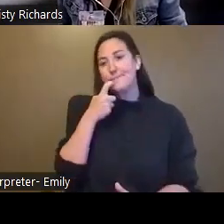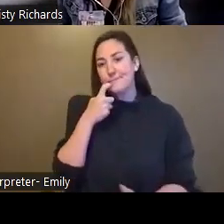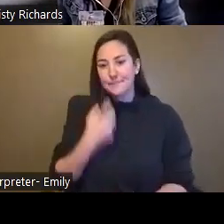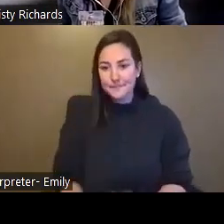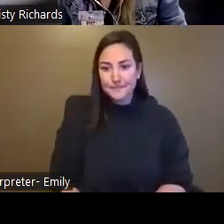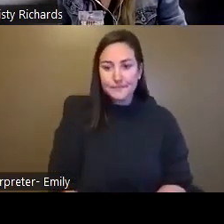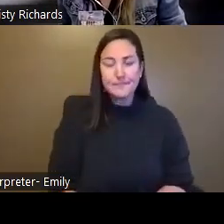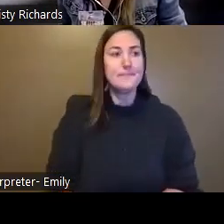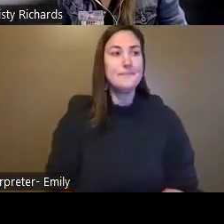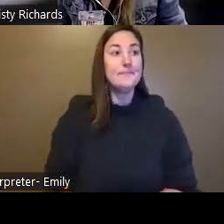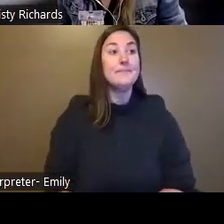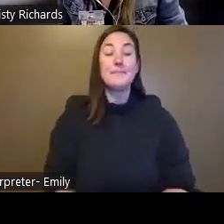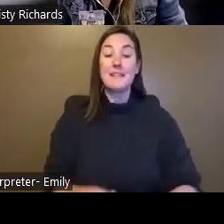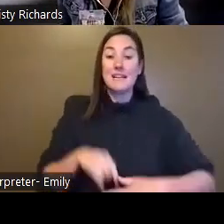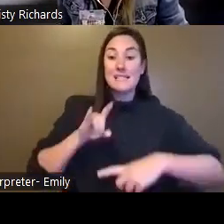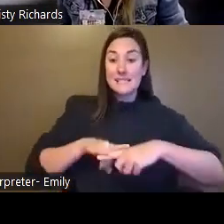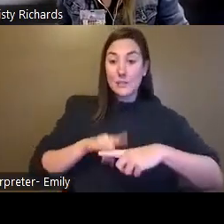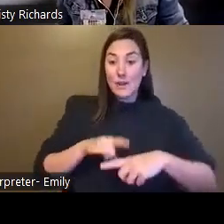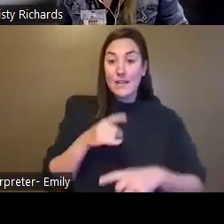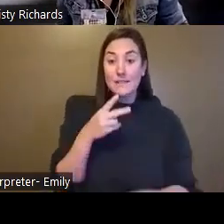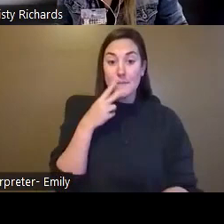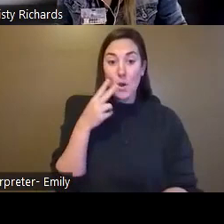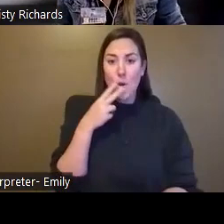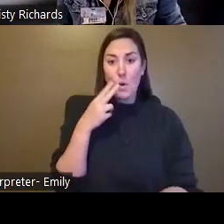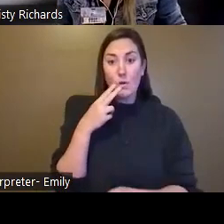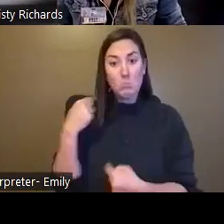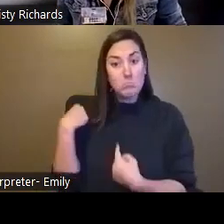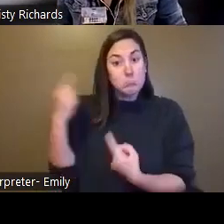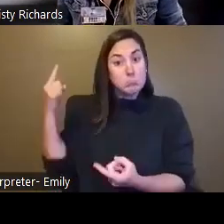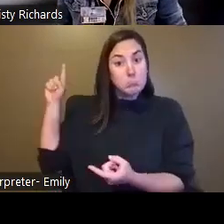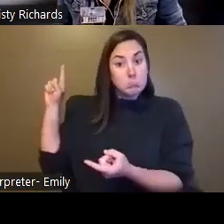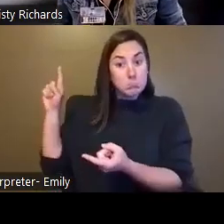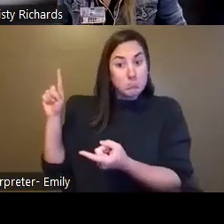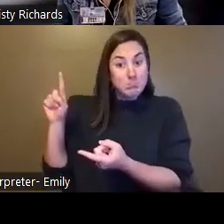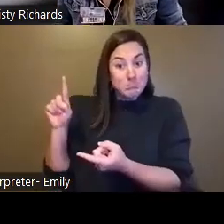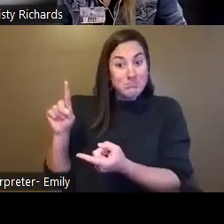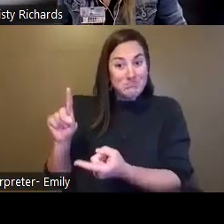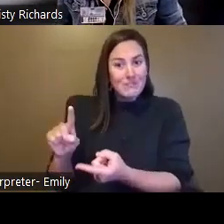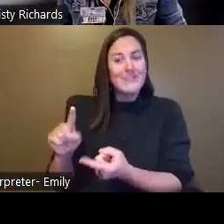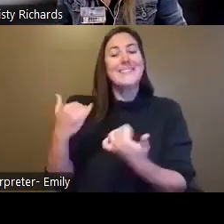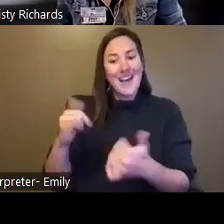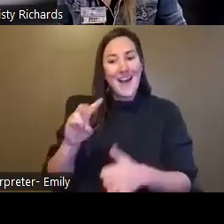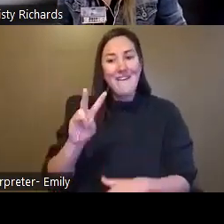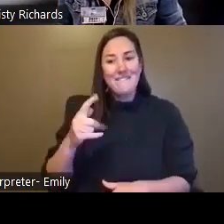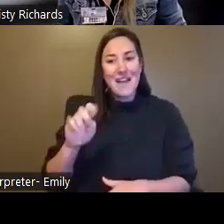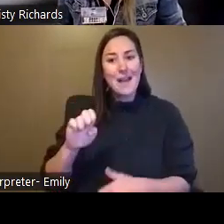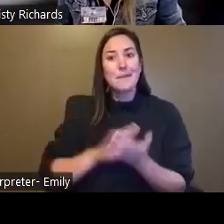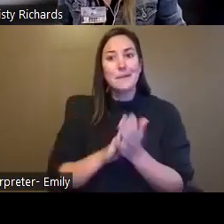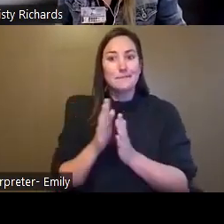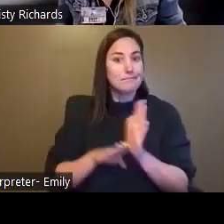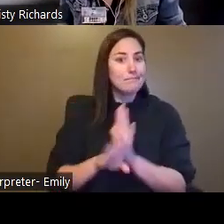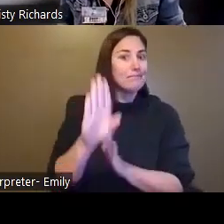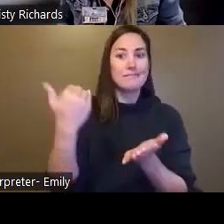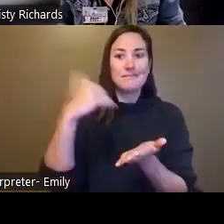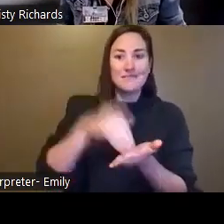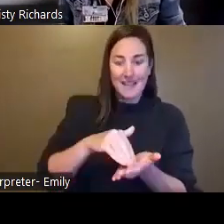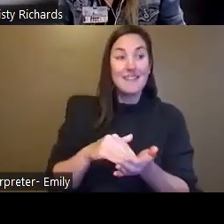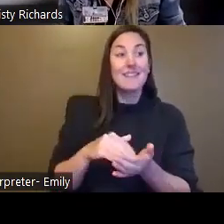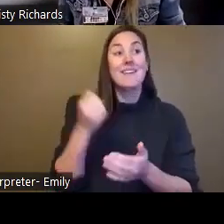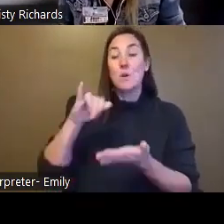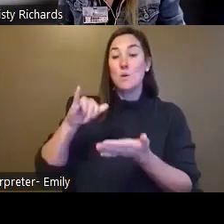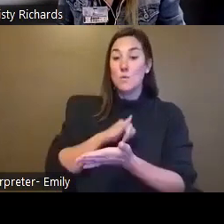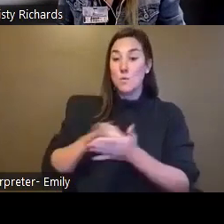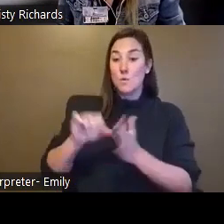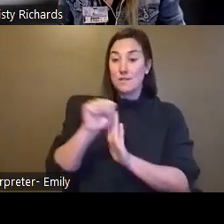Overall, cigarette smoking was on a decline until vaping was introduced. This prompted the New York State Department of Health